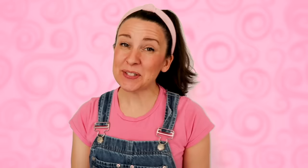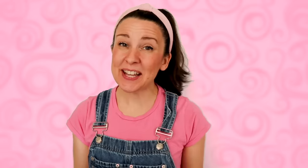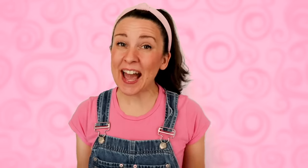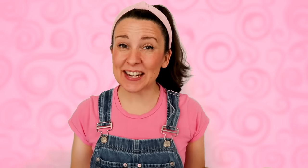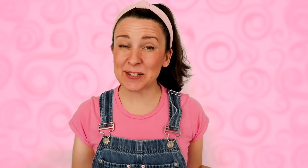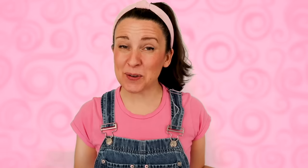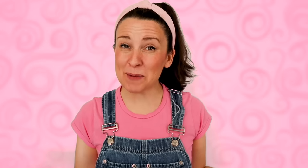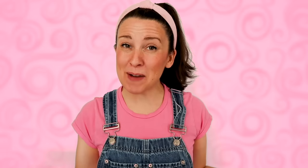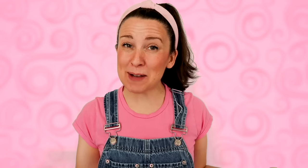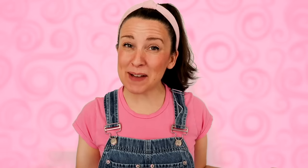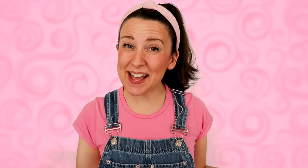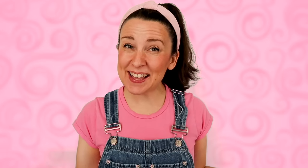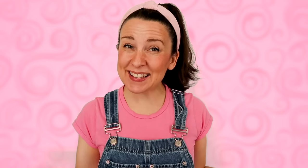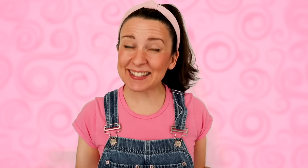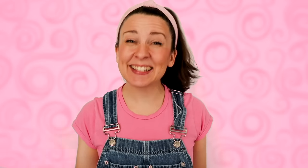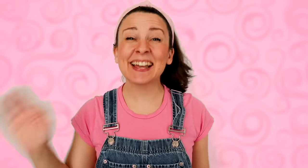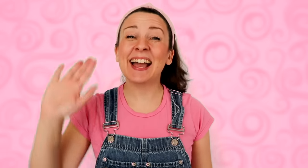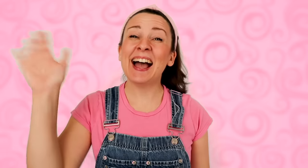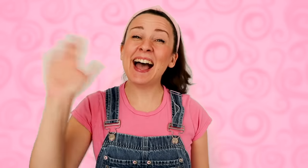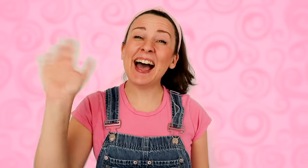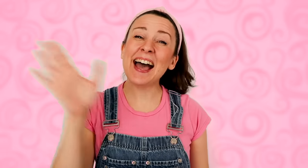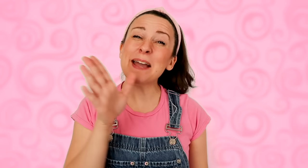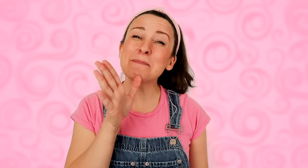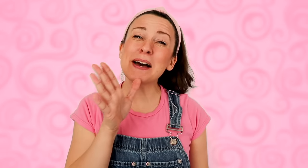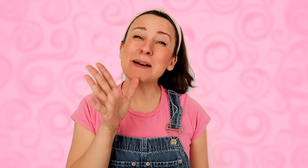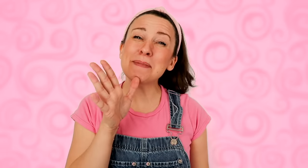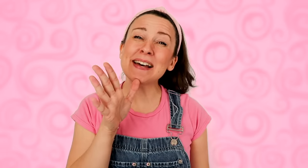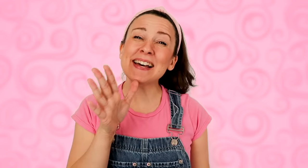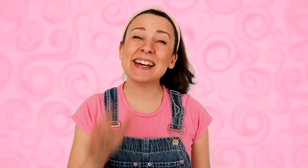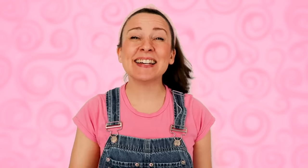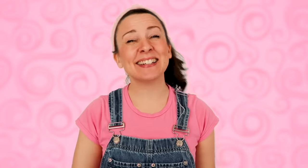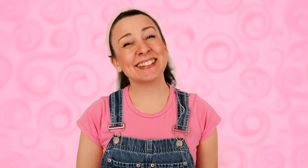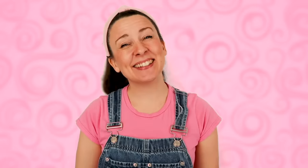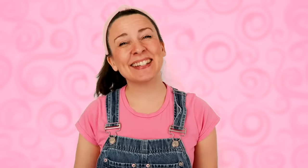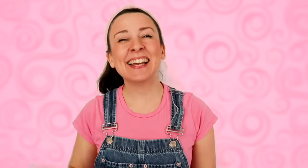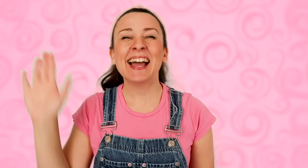Can you say hi to your mama? Hi, mama.